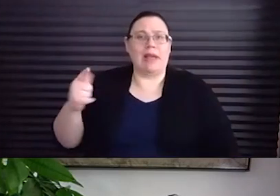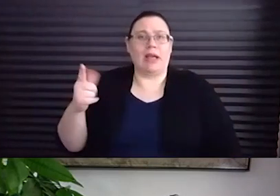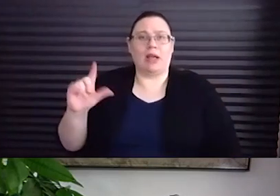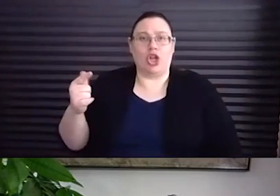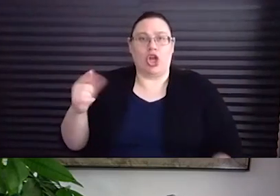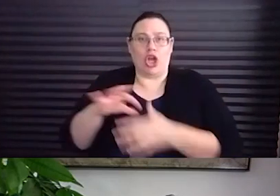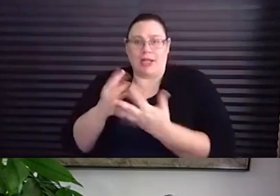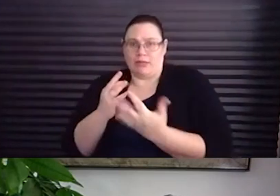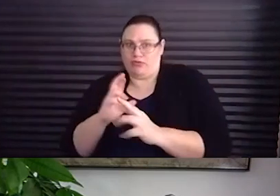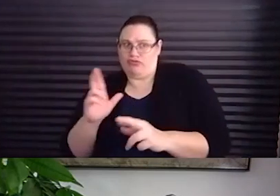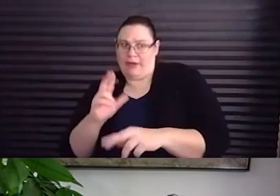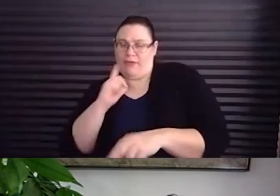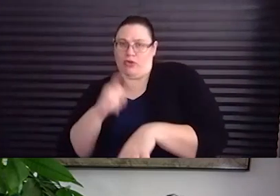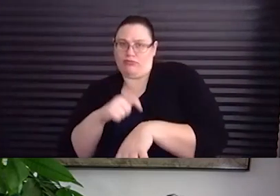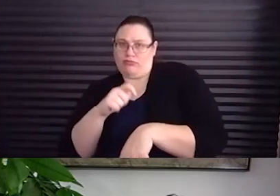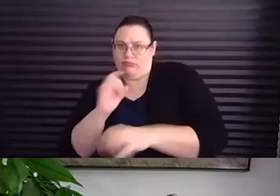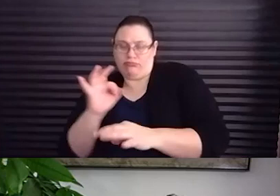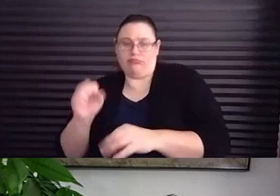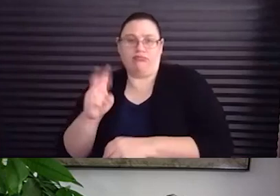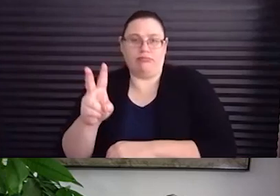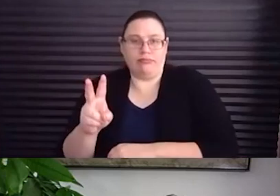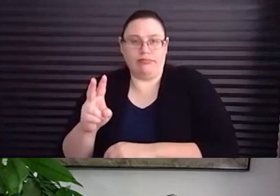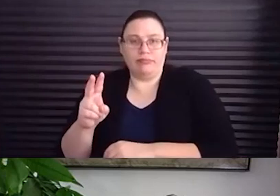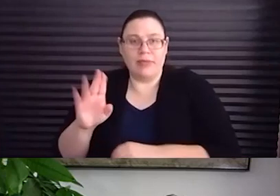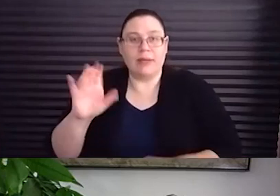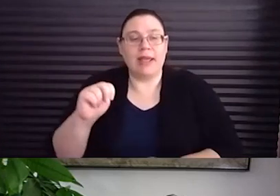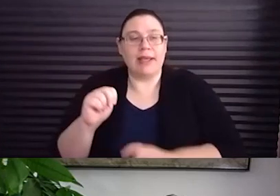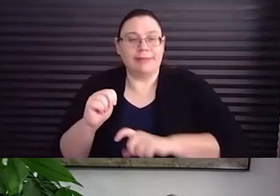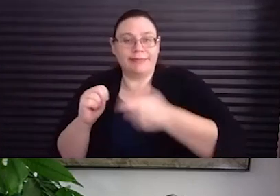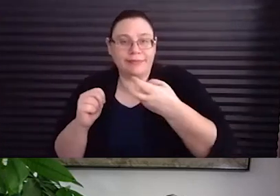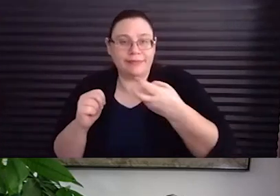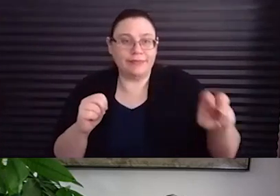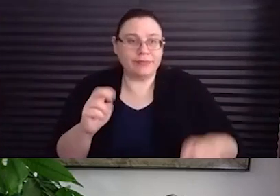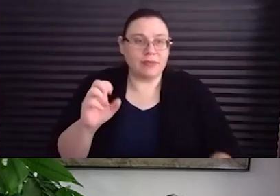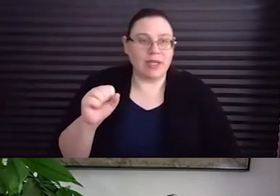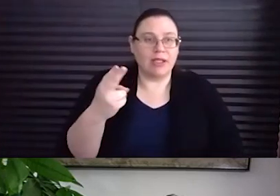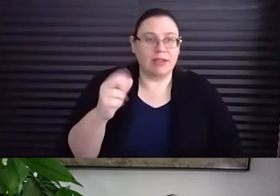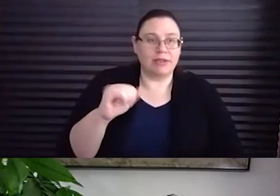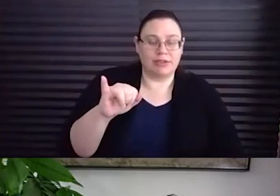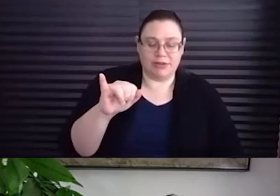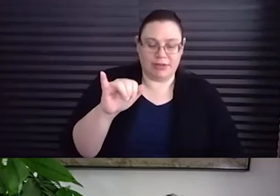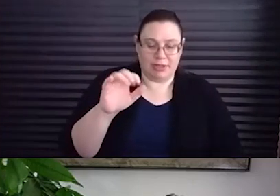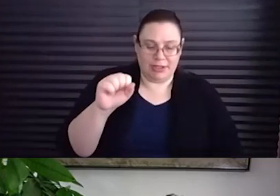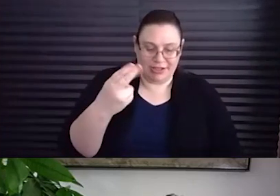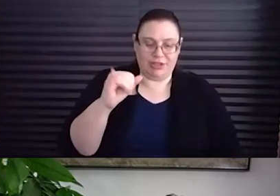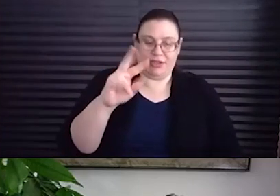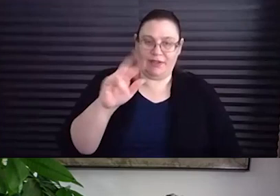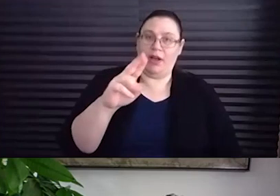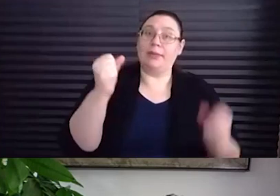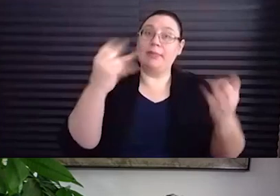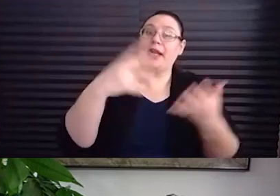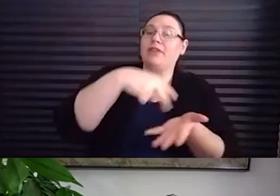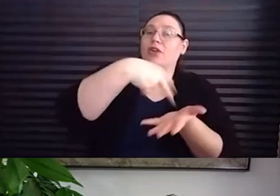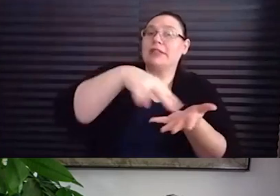to pick it up again. Shivani, dance and some of the dance videos you do often include a lot of people. How